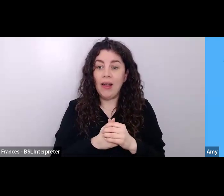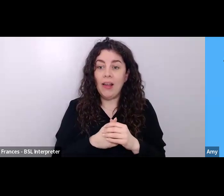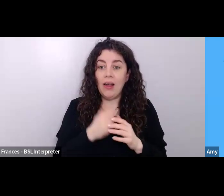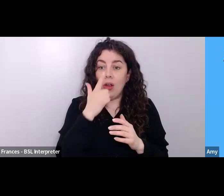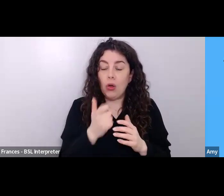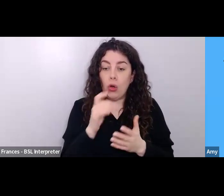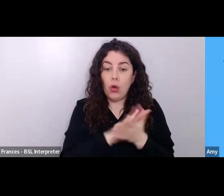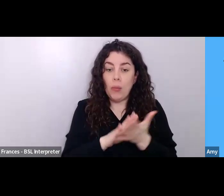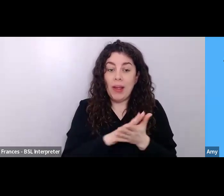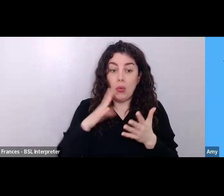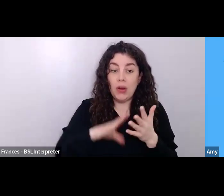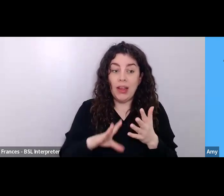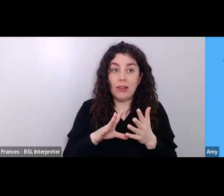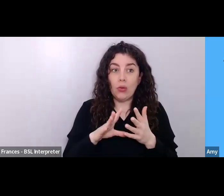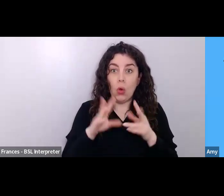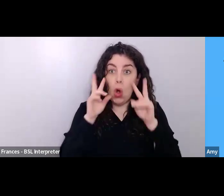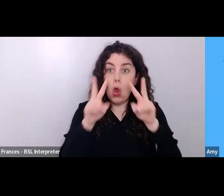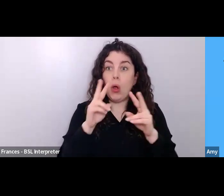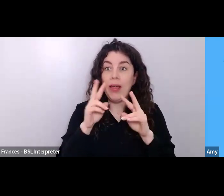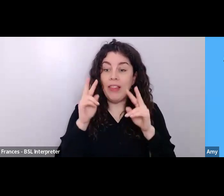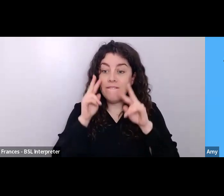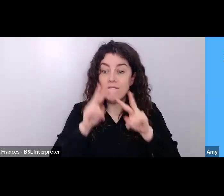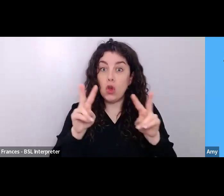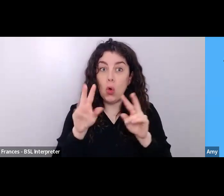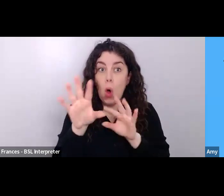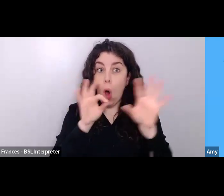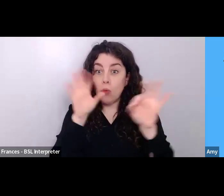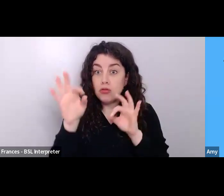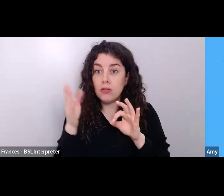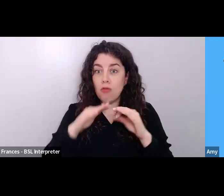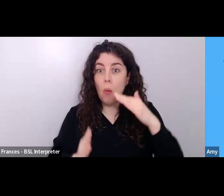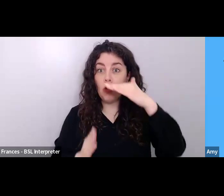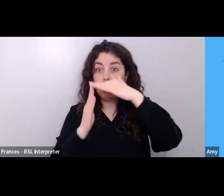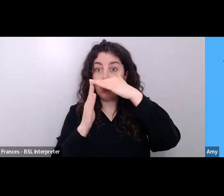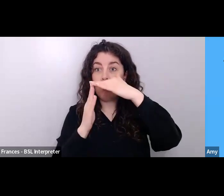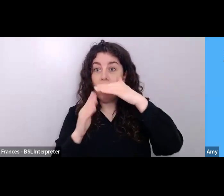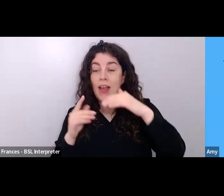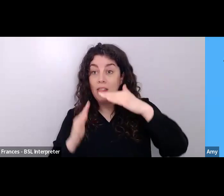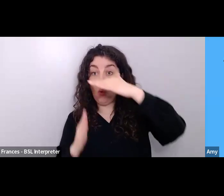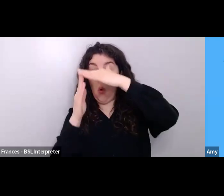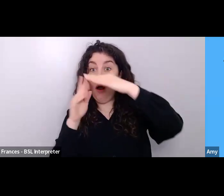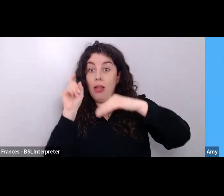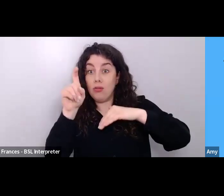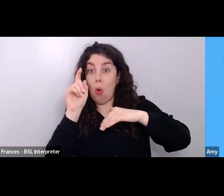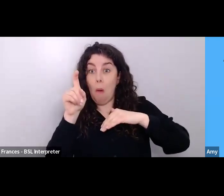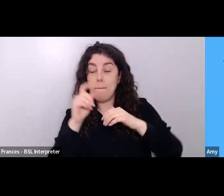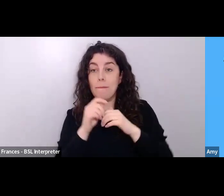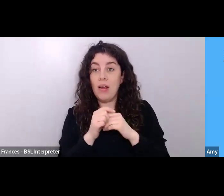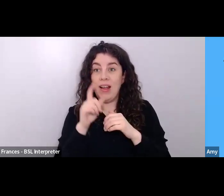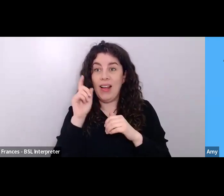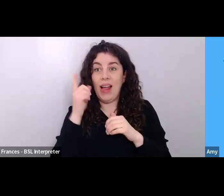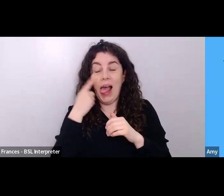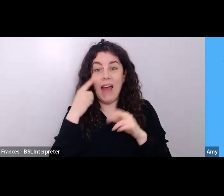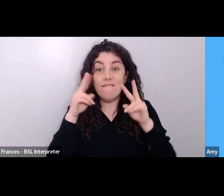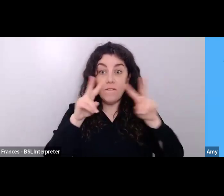need to look at the view options in the top right hand corner and just flick